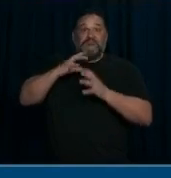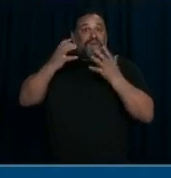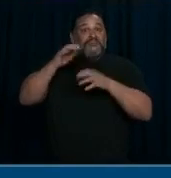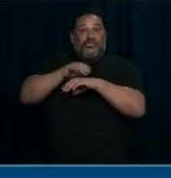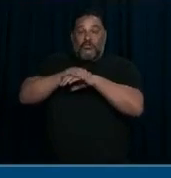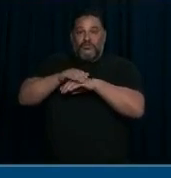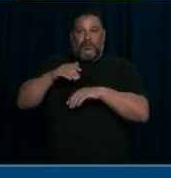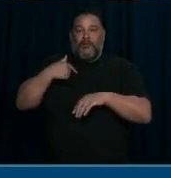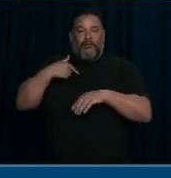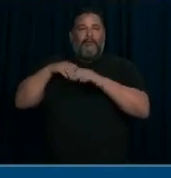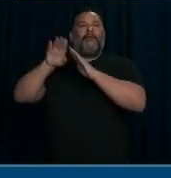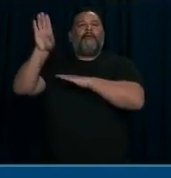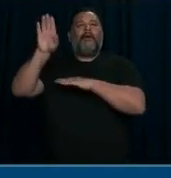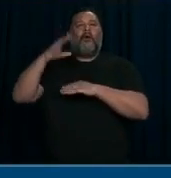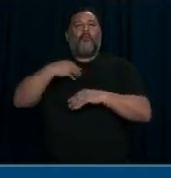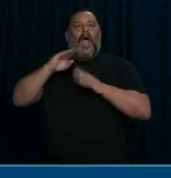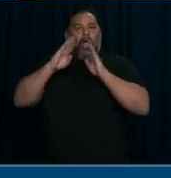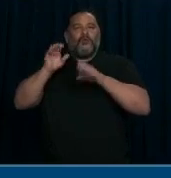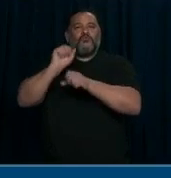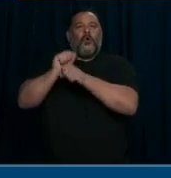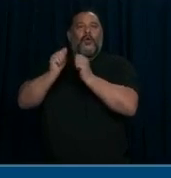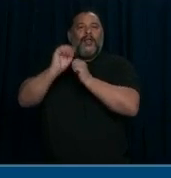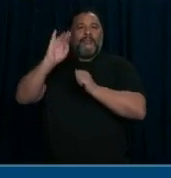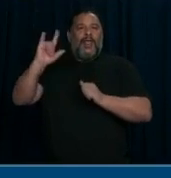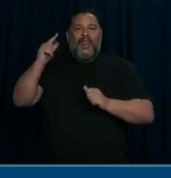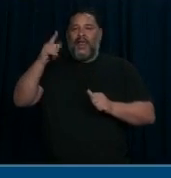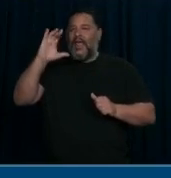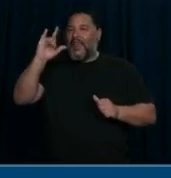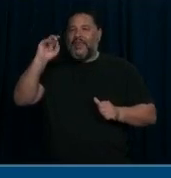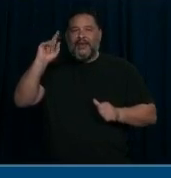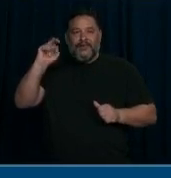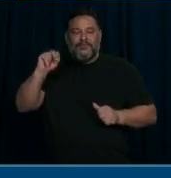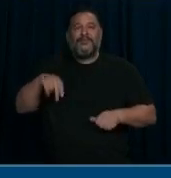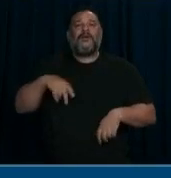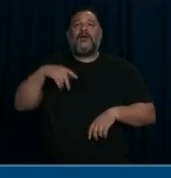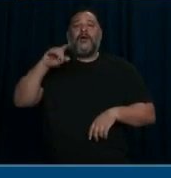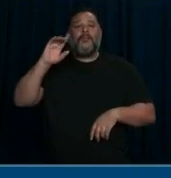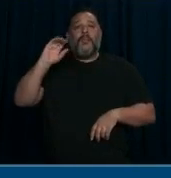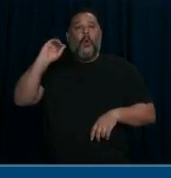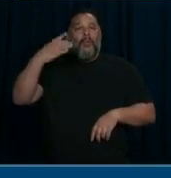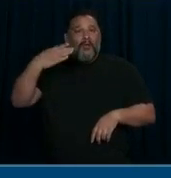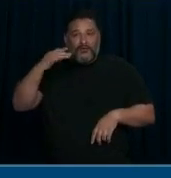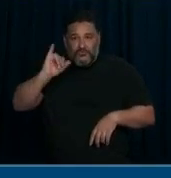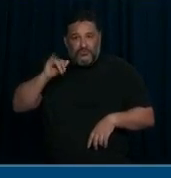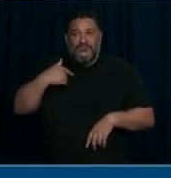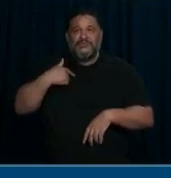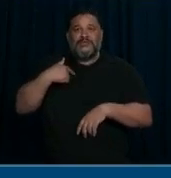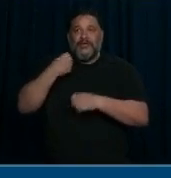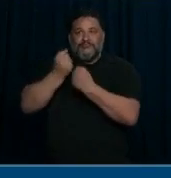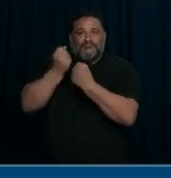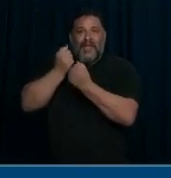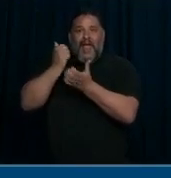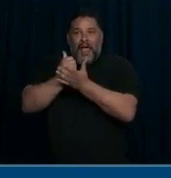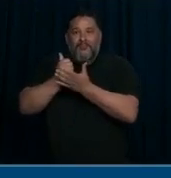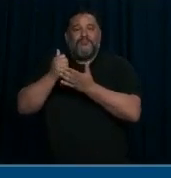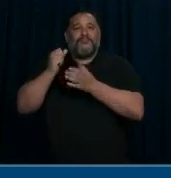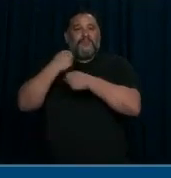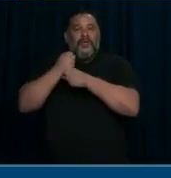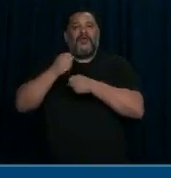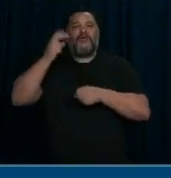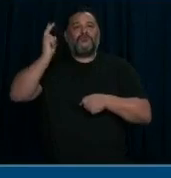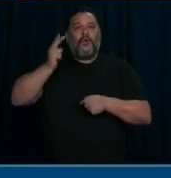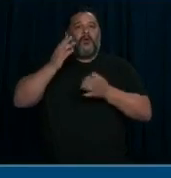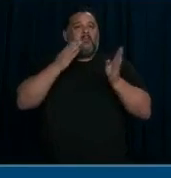Clinton, working with Barack Obama to create his historic plan for America, change we can believe